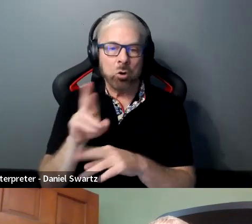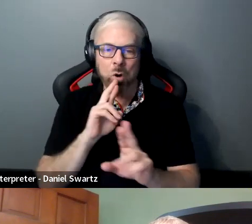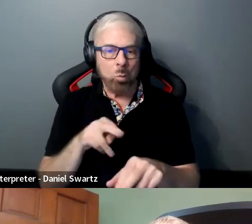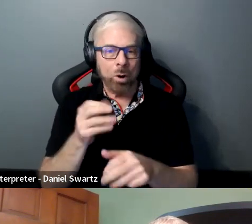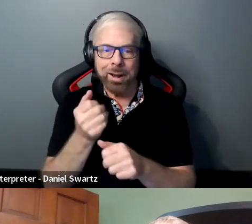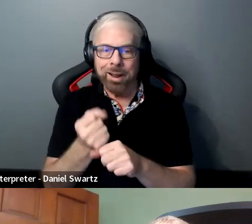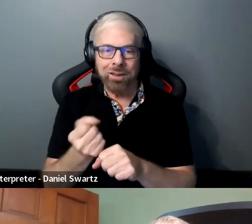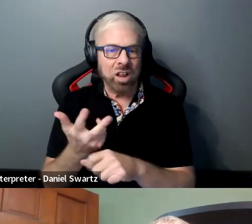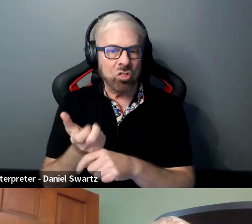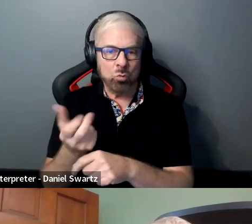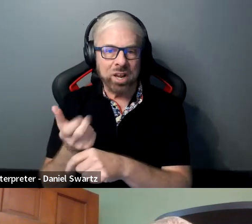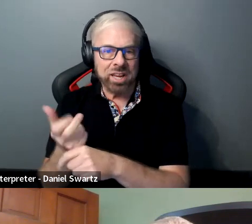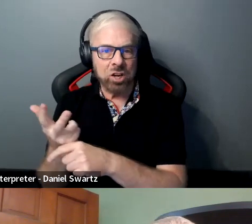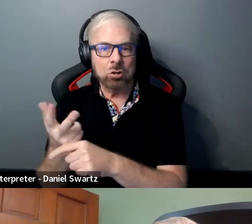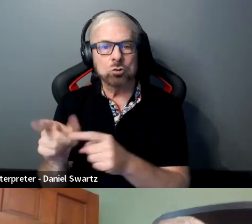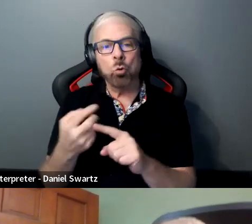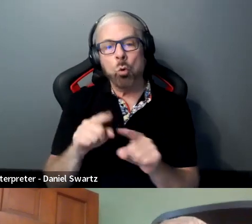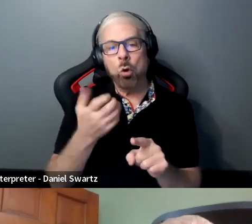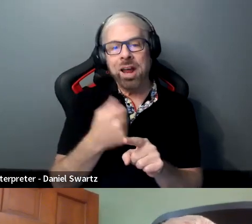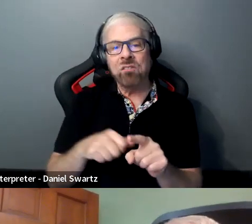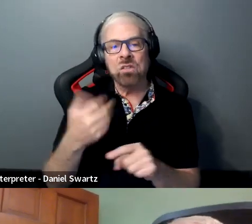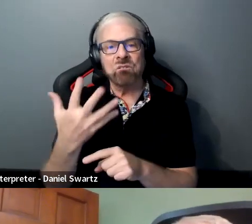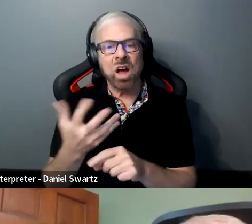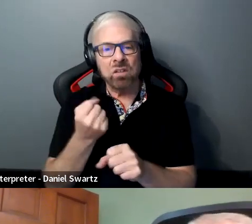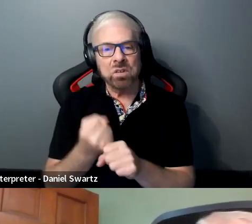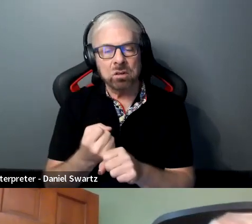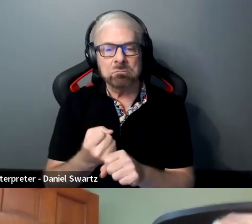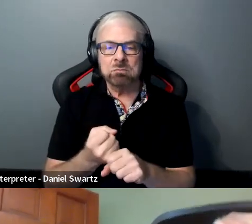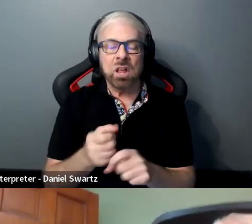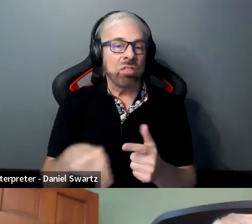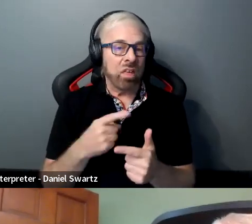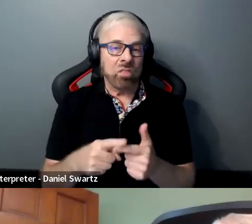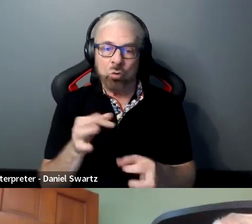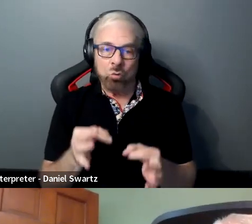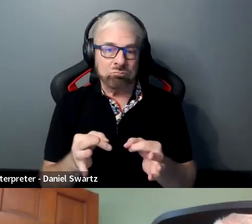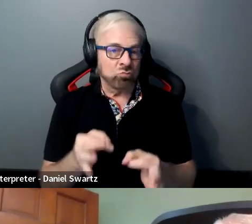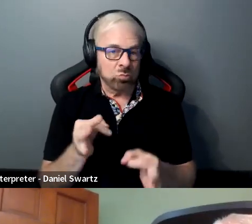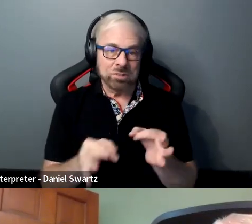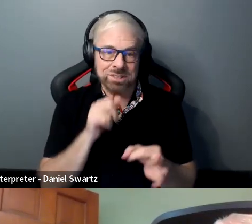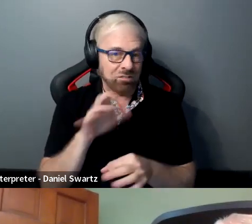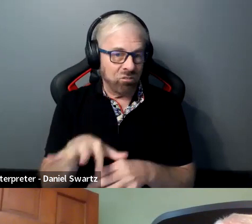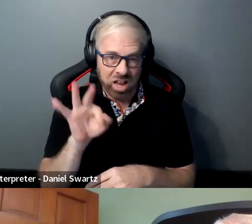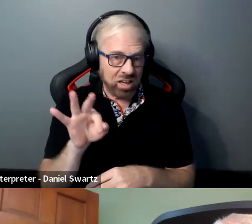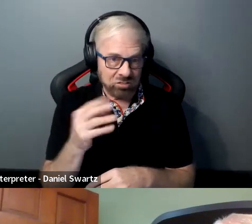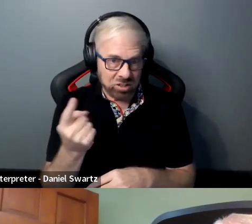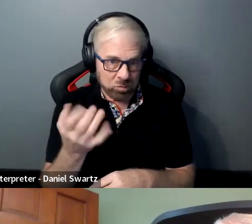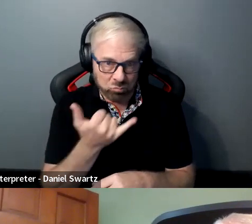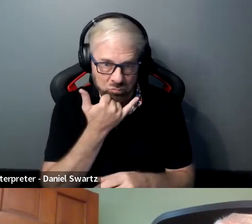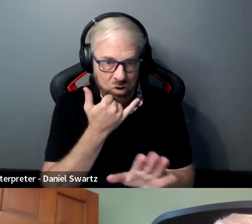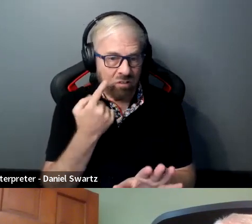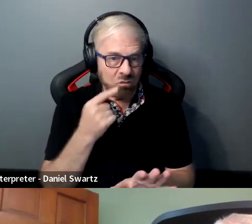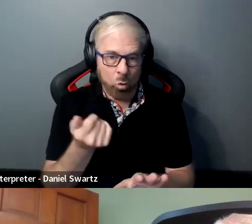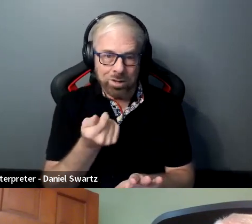3 years or every 5 years. And so the court didn't even find out about if something was wrong for